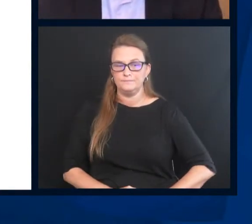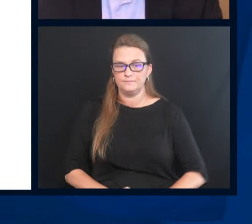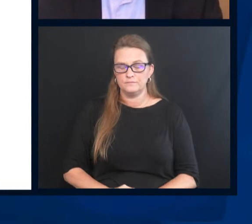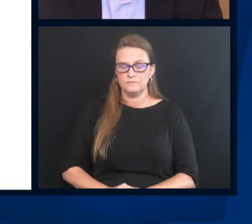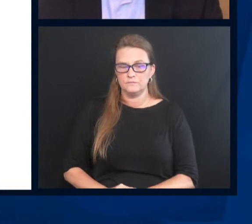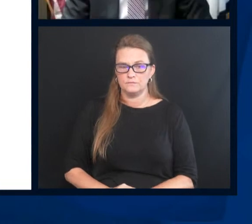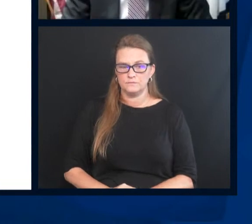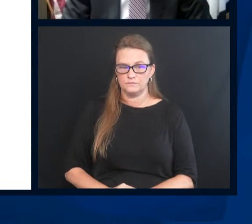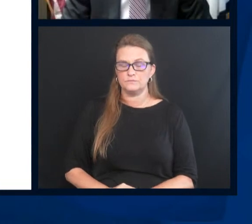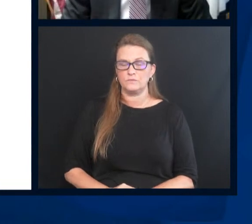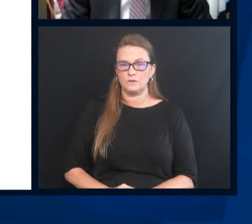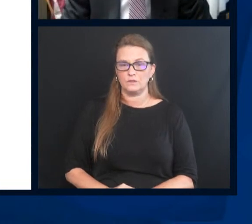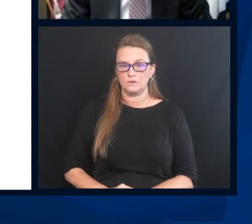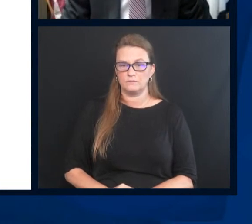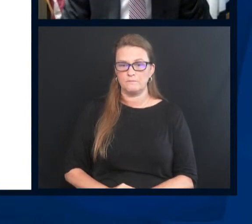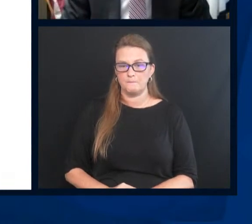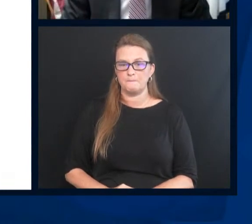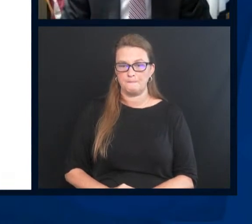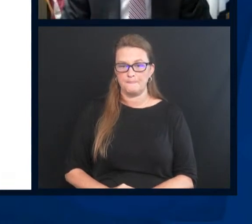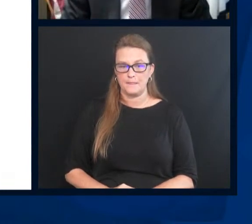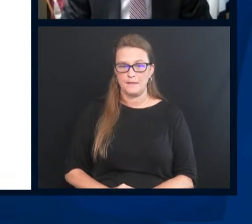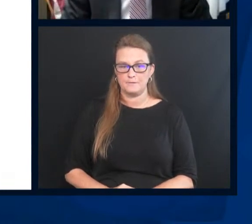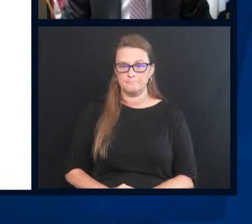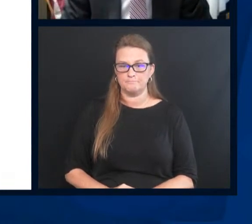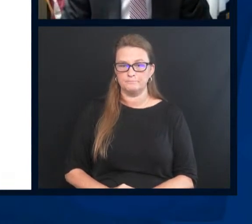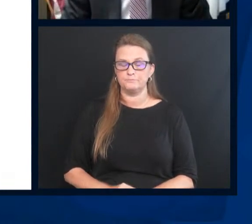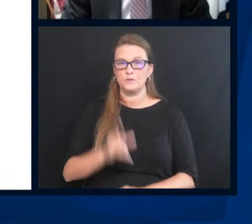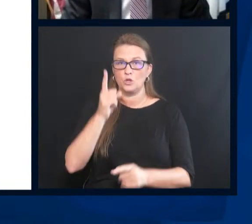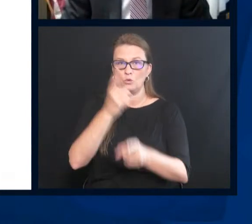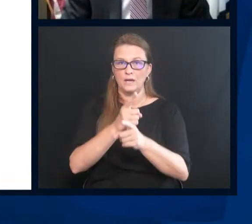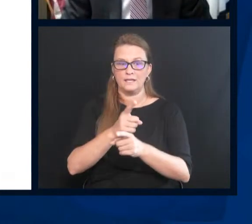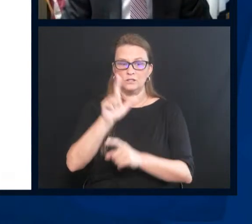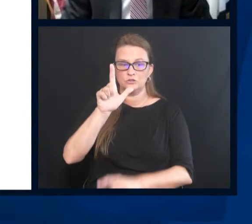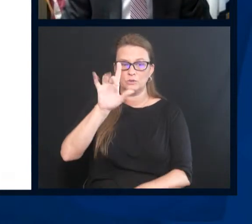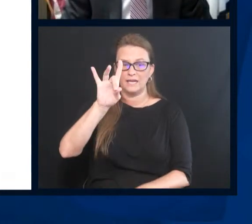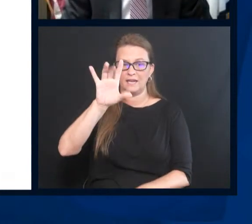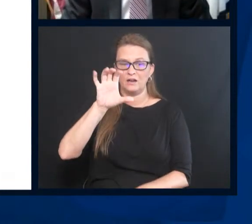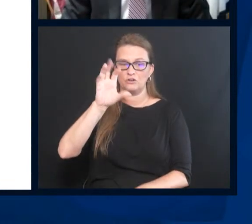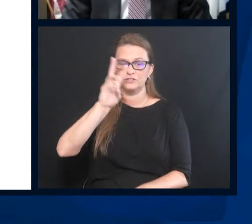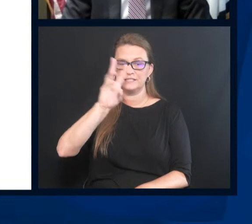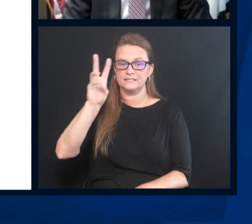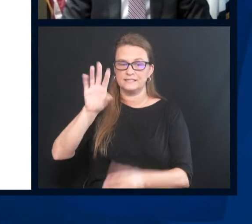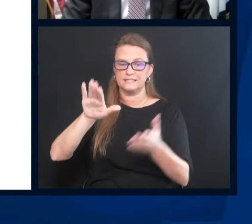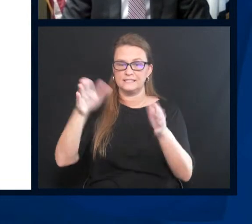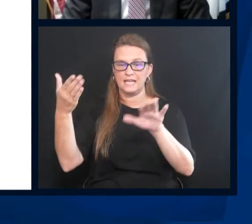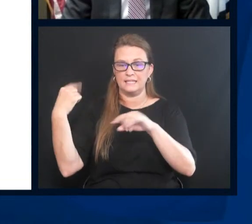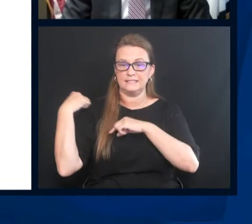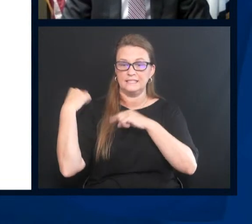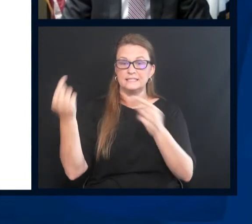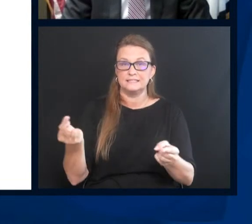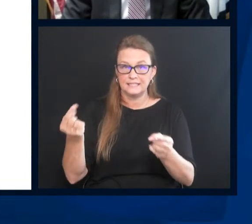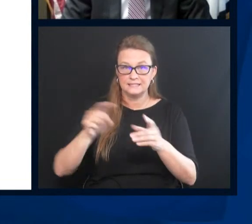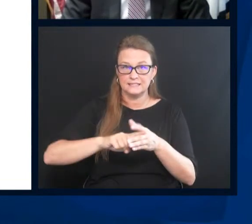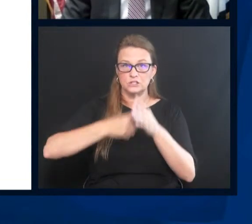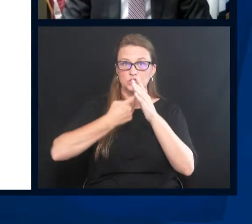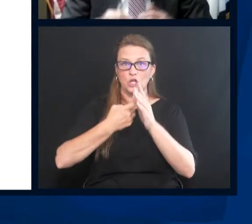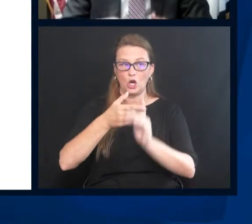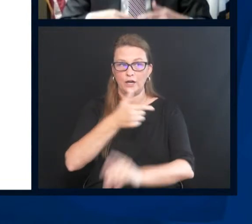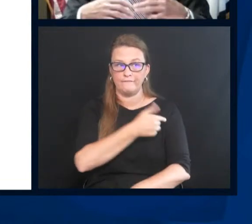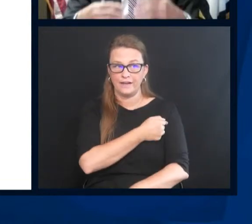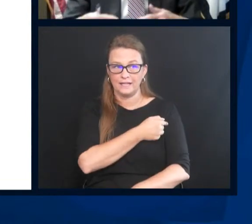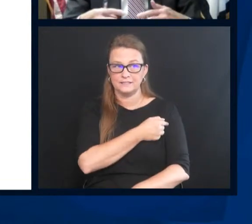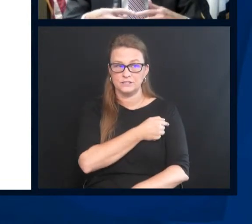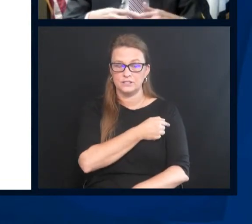I think you are correct, Clay. Thank you. Okay. So it shows 2,866 deaths since the start of the vaccination. So